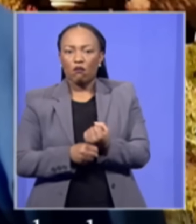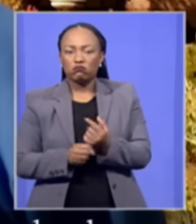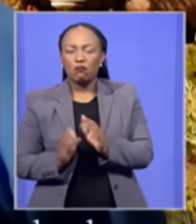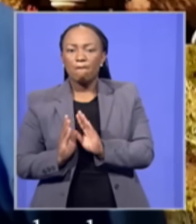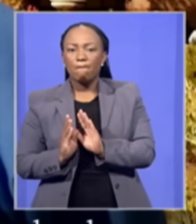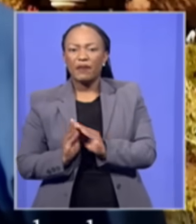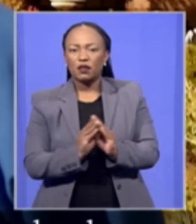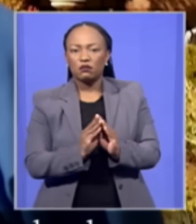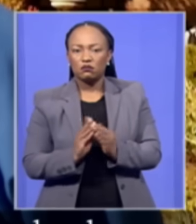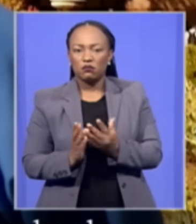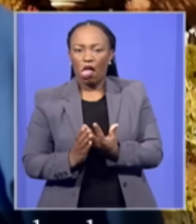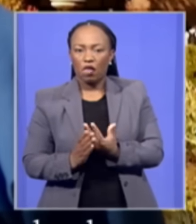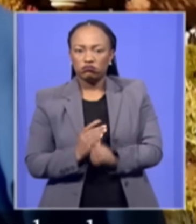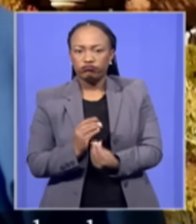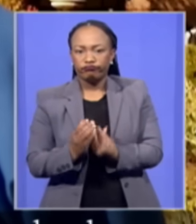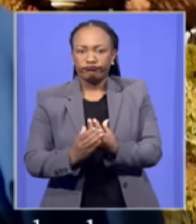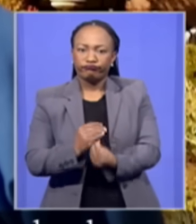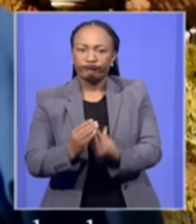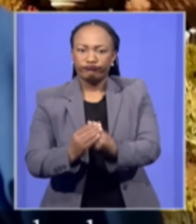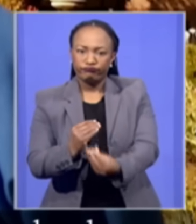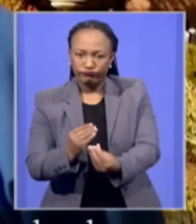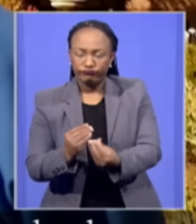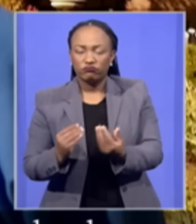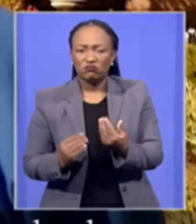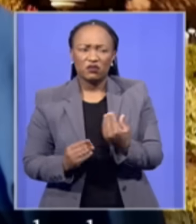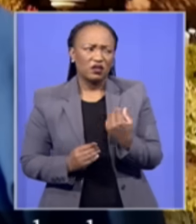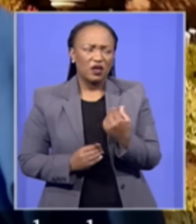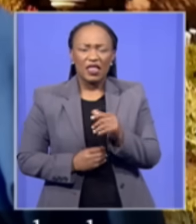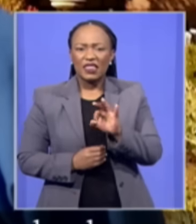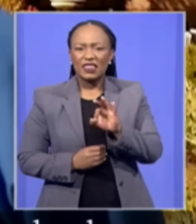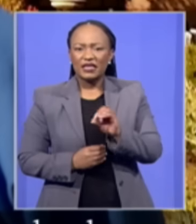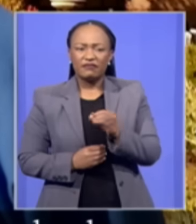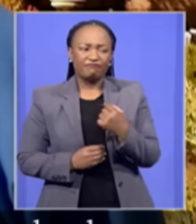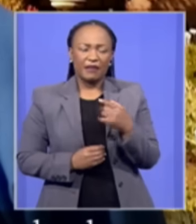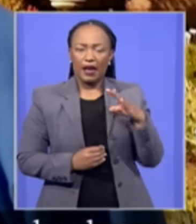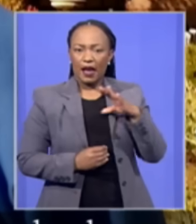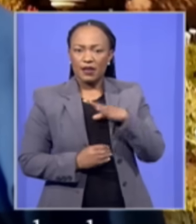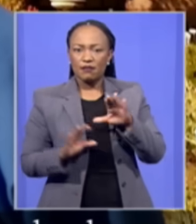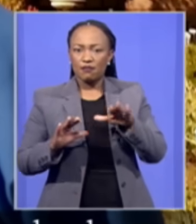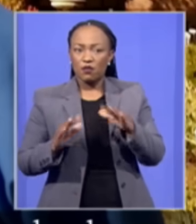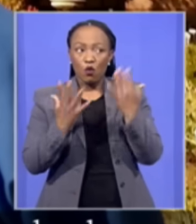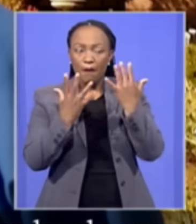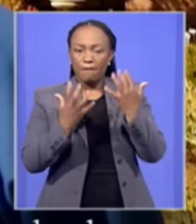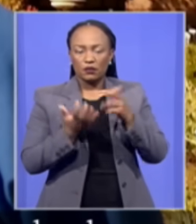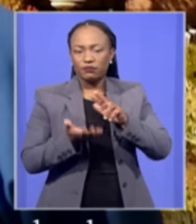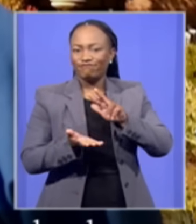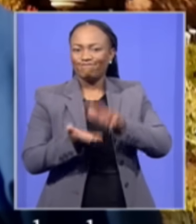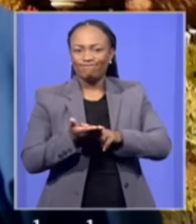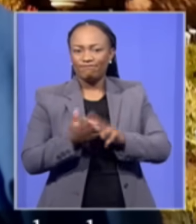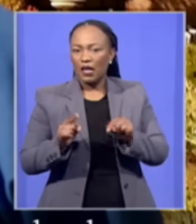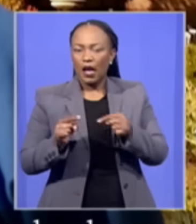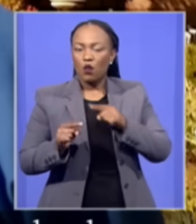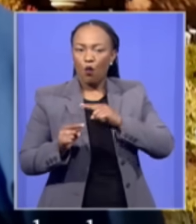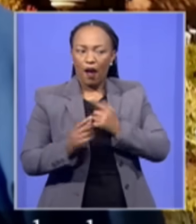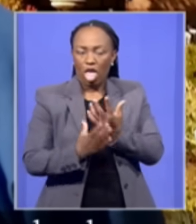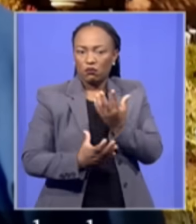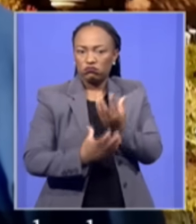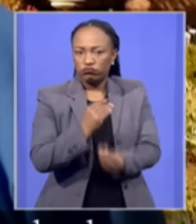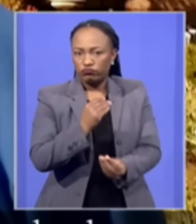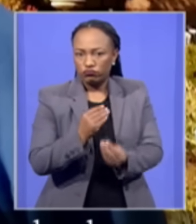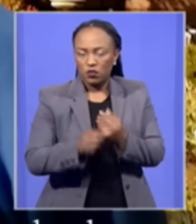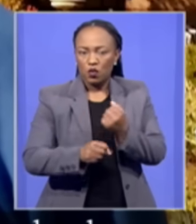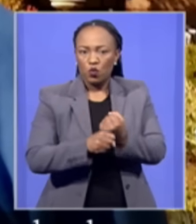where on the 30th, the council could not adopt a budget. And you see the issue of a